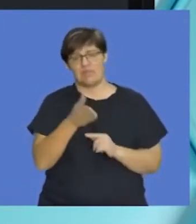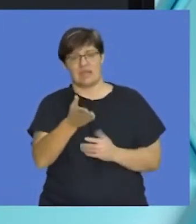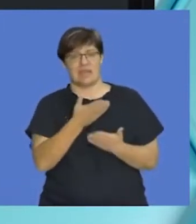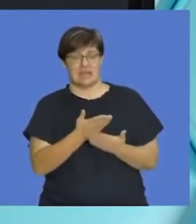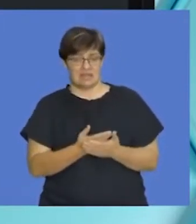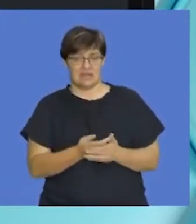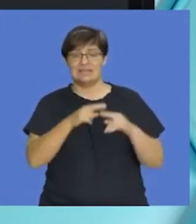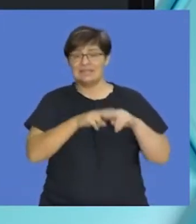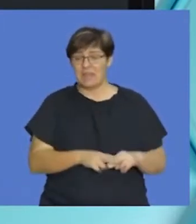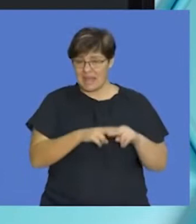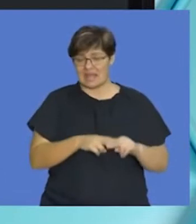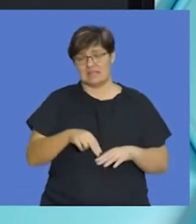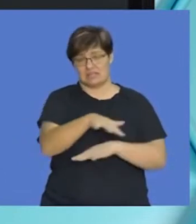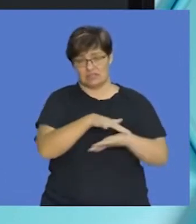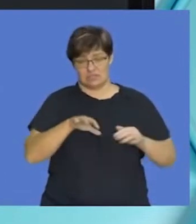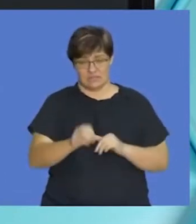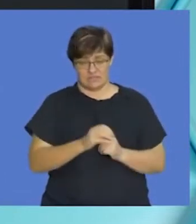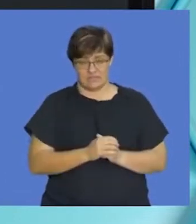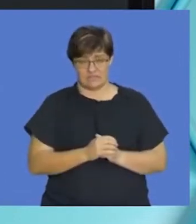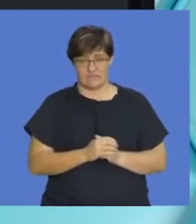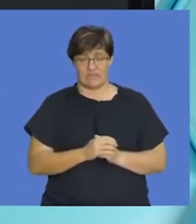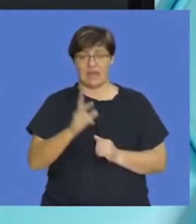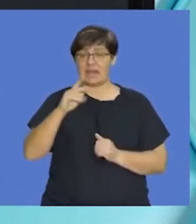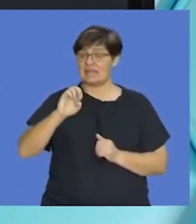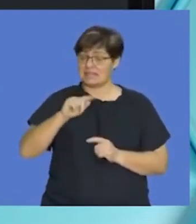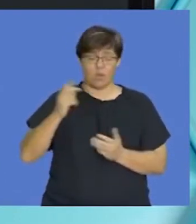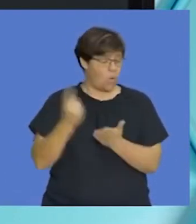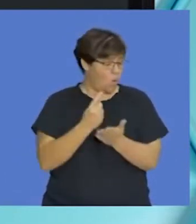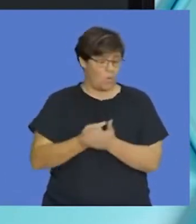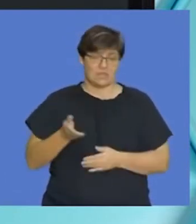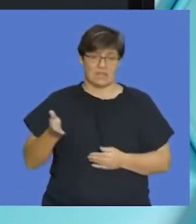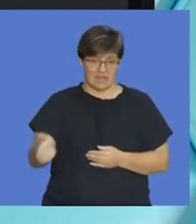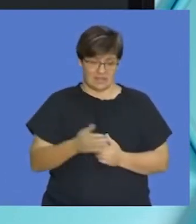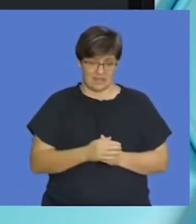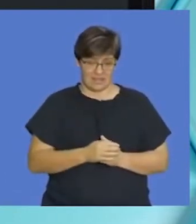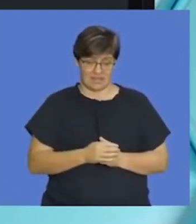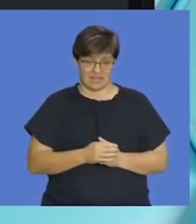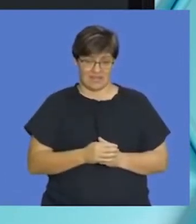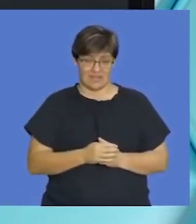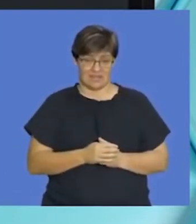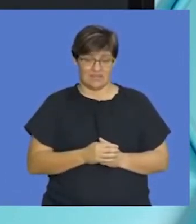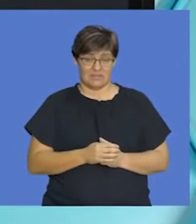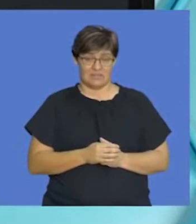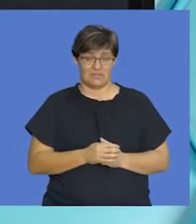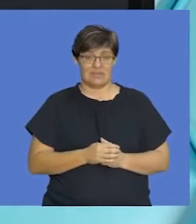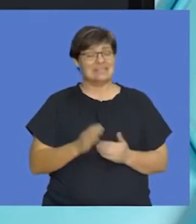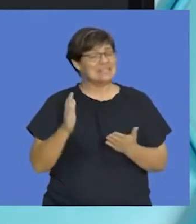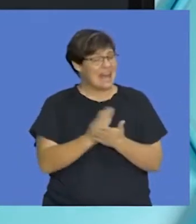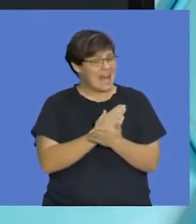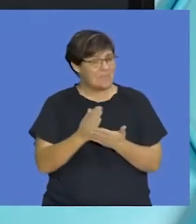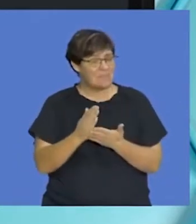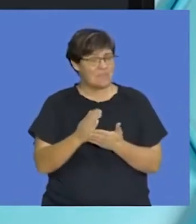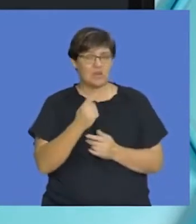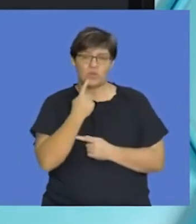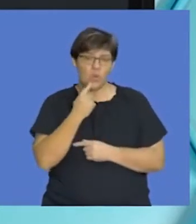there. Depends on the situation. Kinetic friction, always there when an object moves. Sometimes